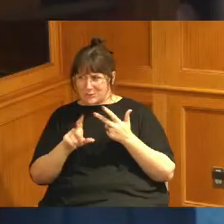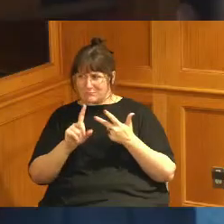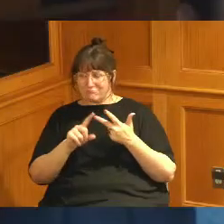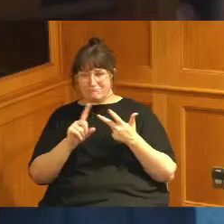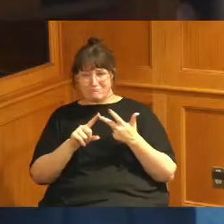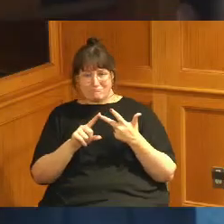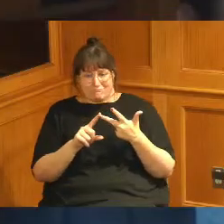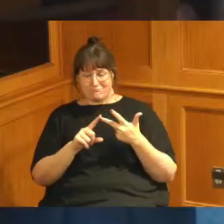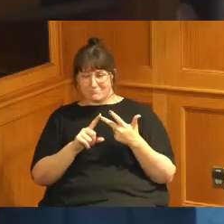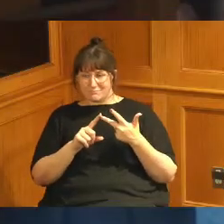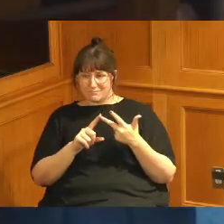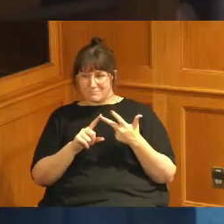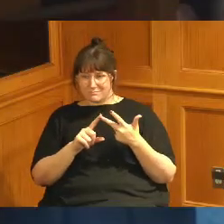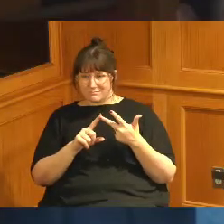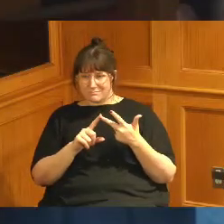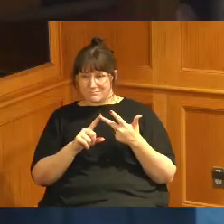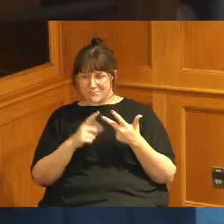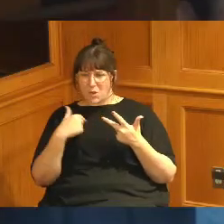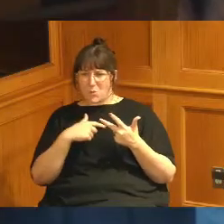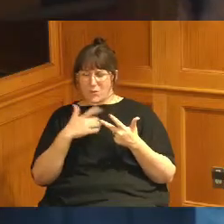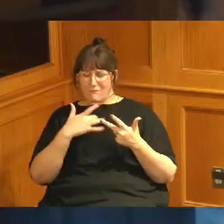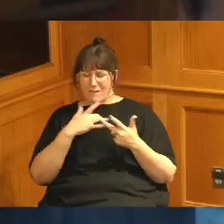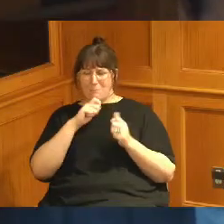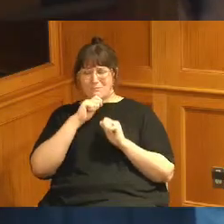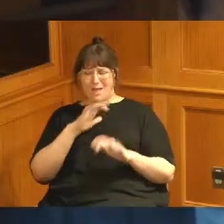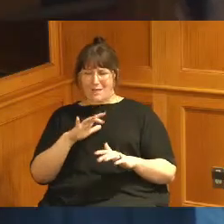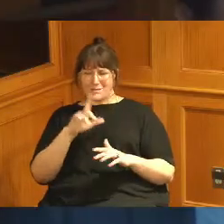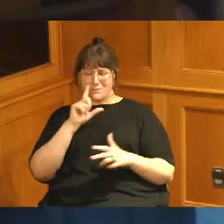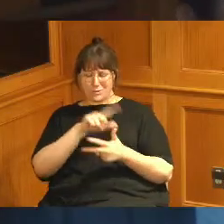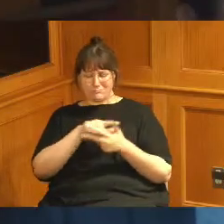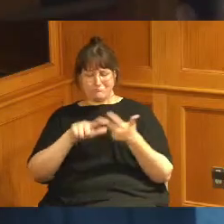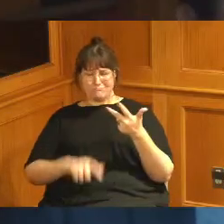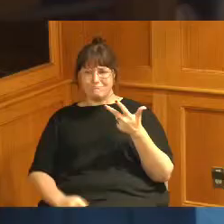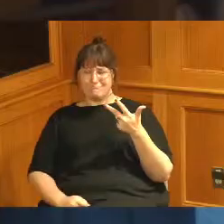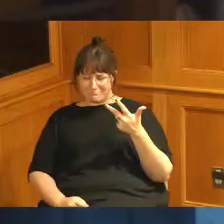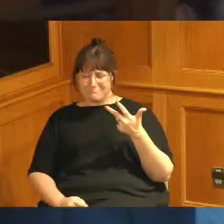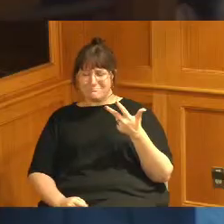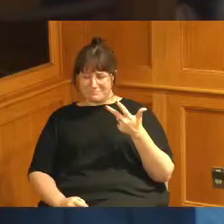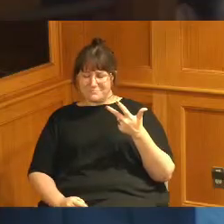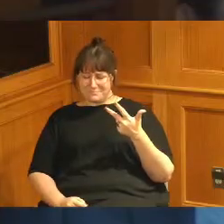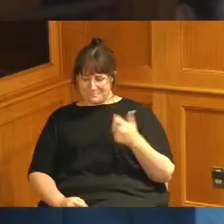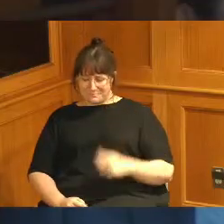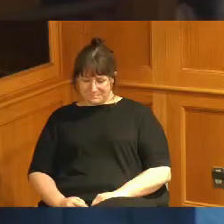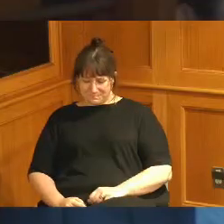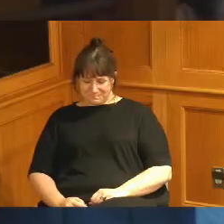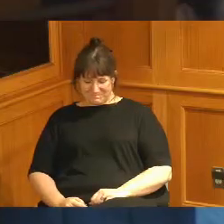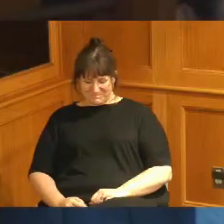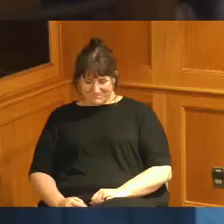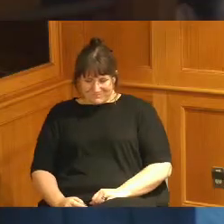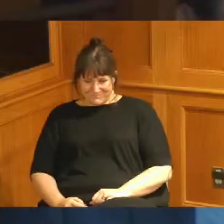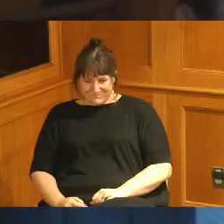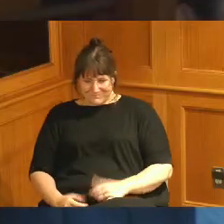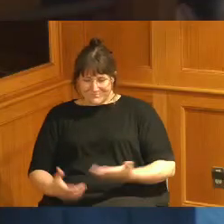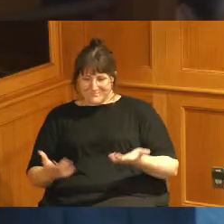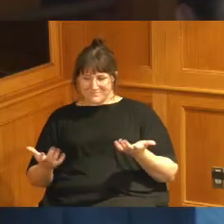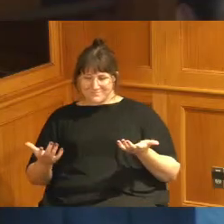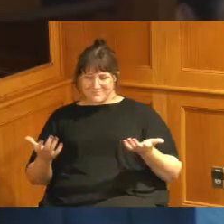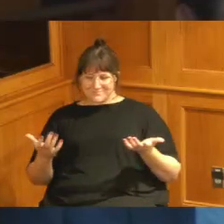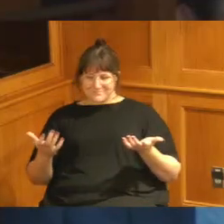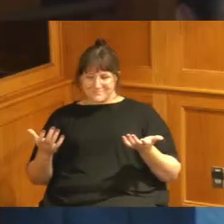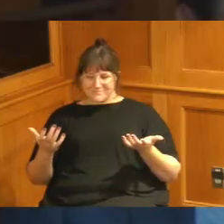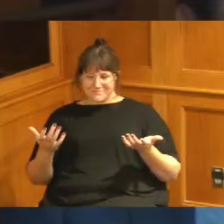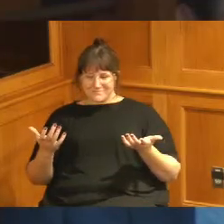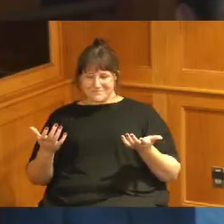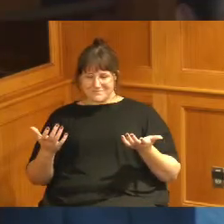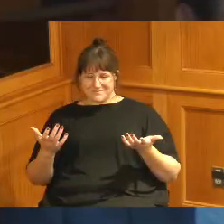So we're blessed to have these 3 stadiums. I don't think the question is if